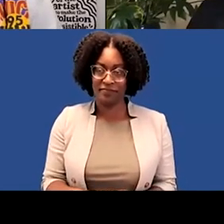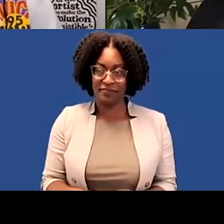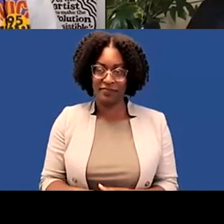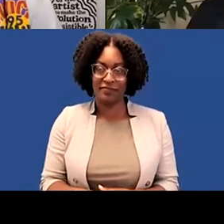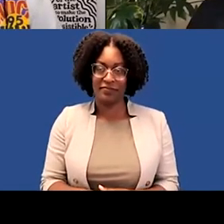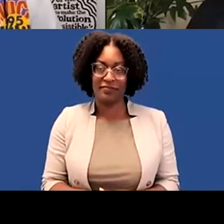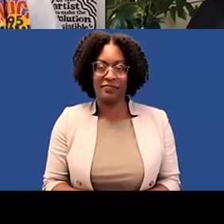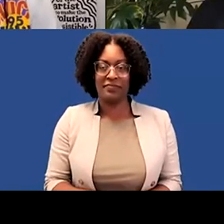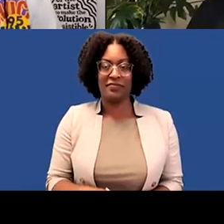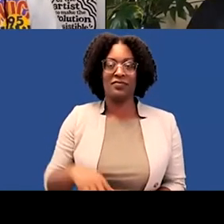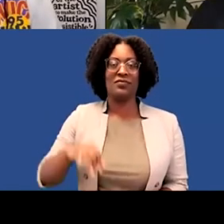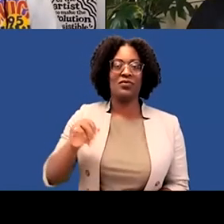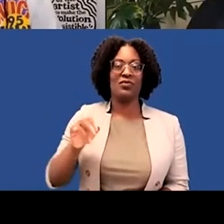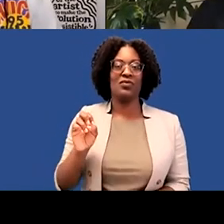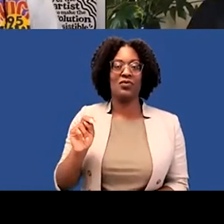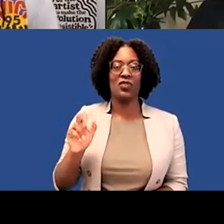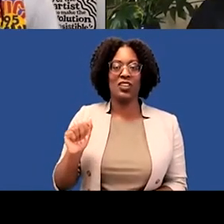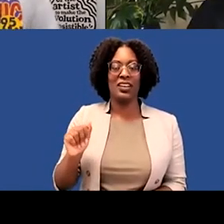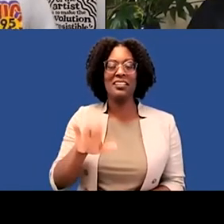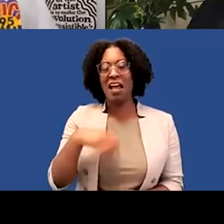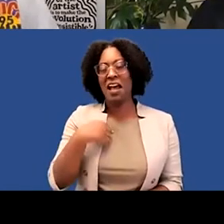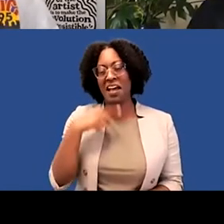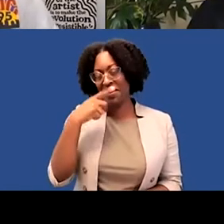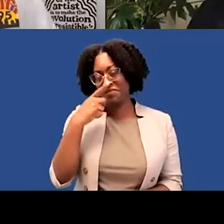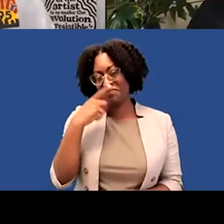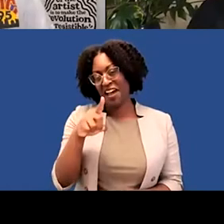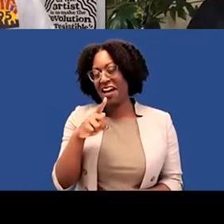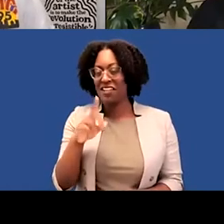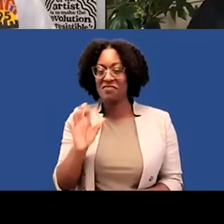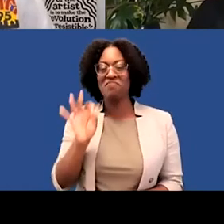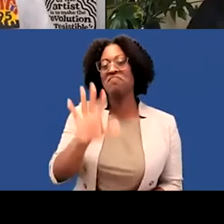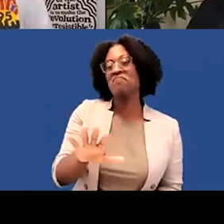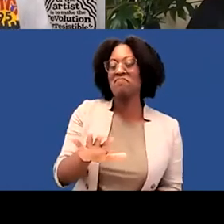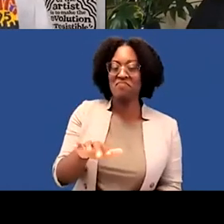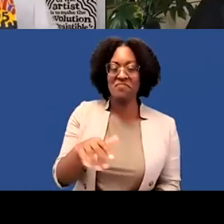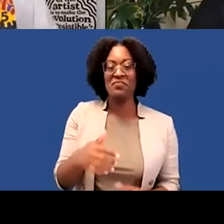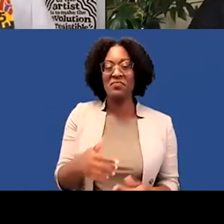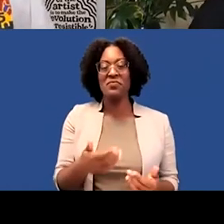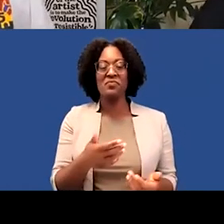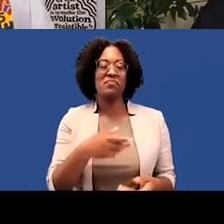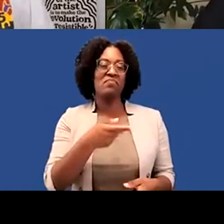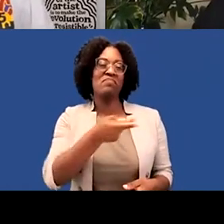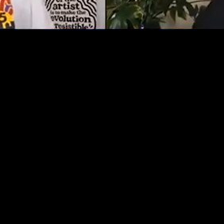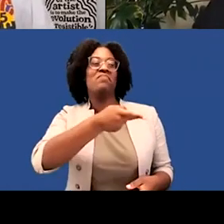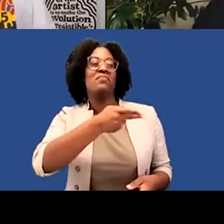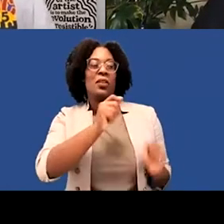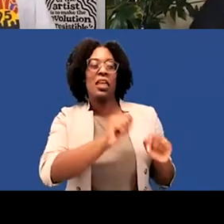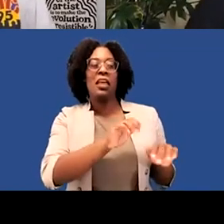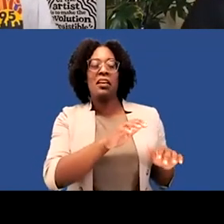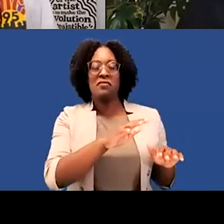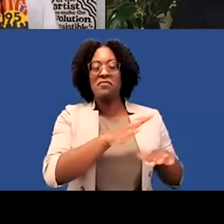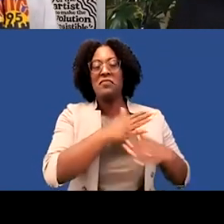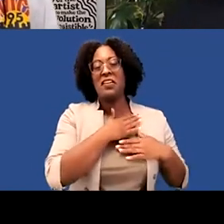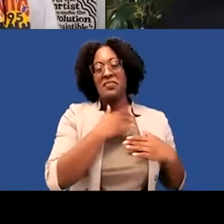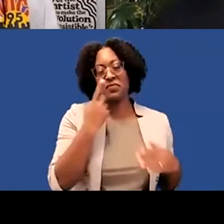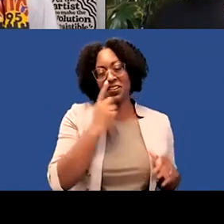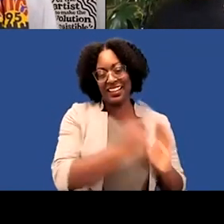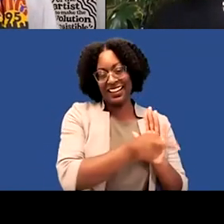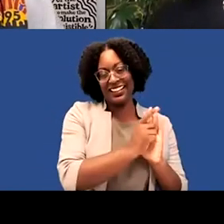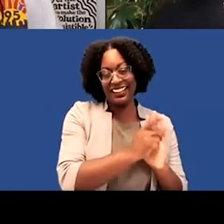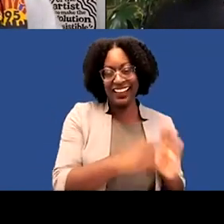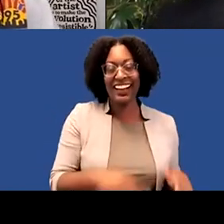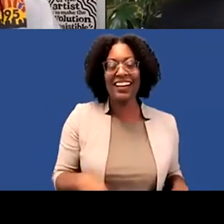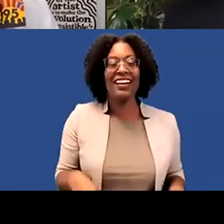I can jump in to give Naima and Raquel a minute and a break. Y'all been doing a lot of heavy lifting. Kimberly, I really appreciate that question